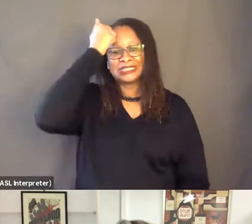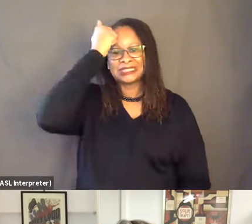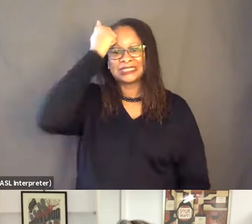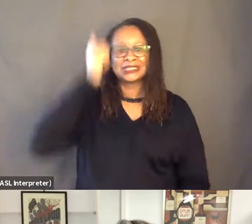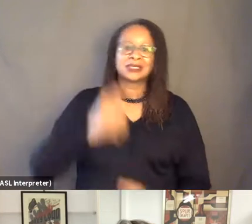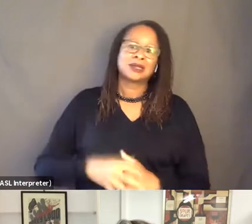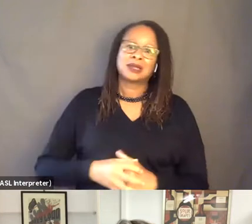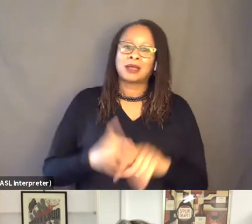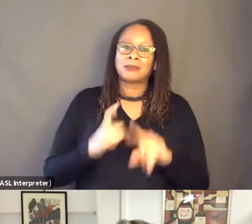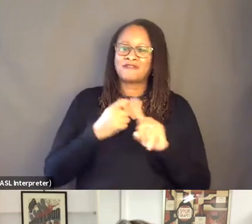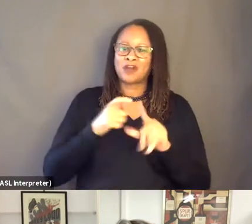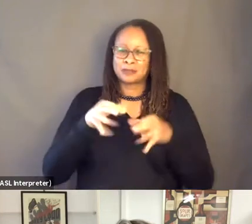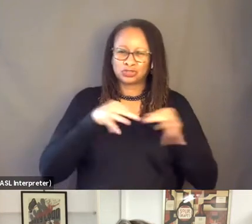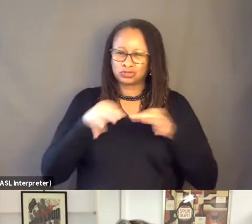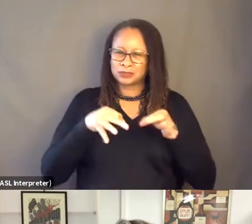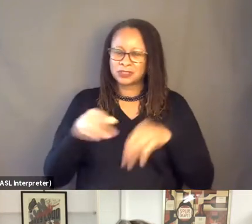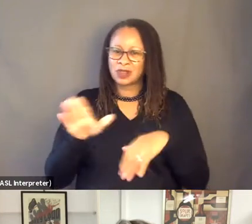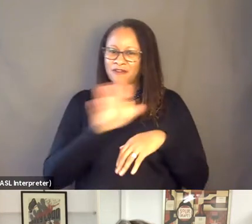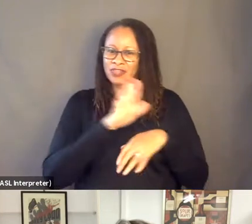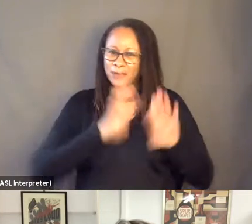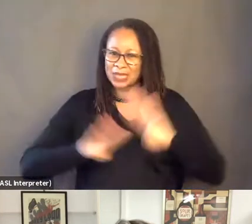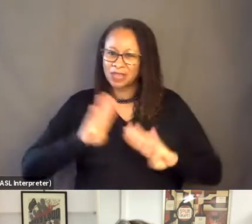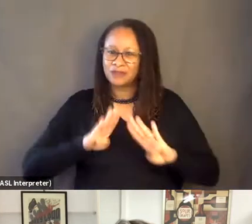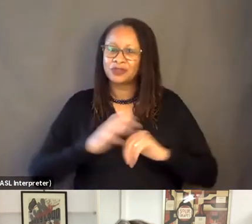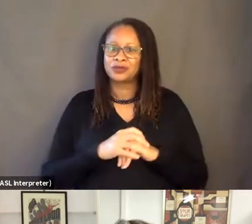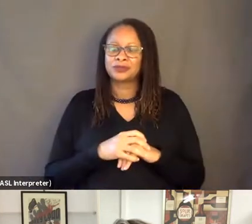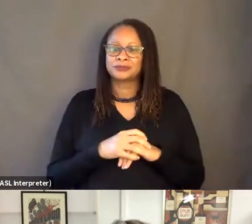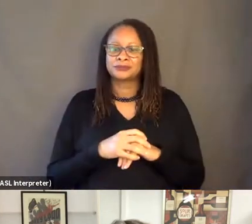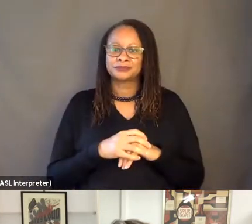but from a description of their behaviours.